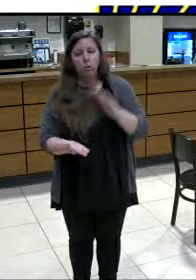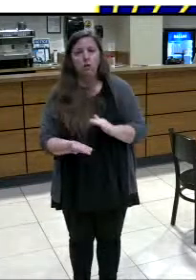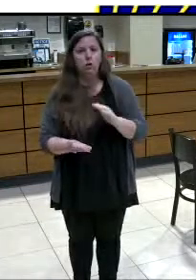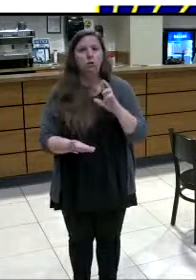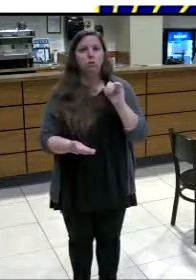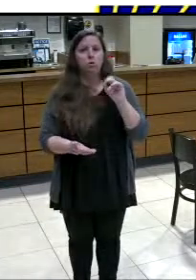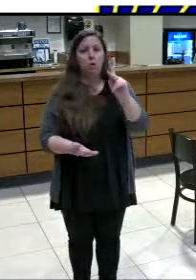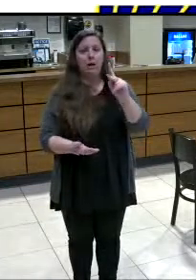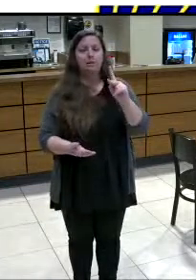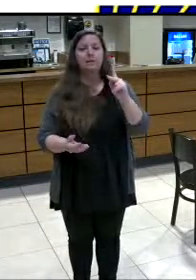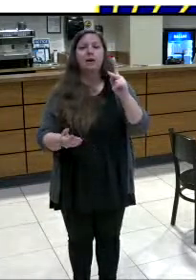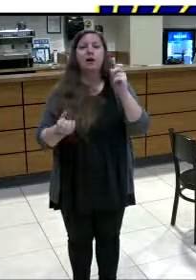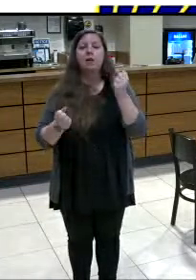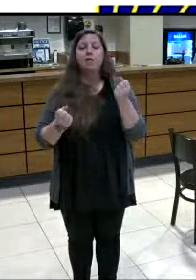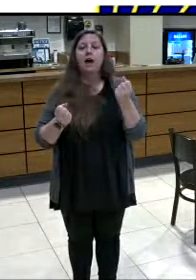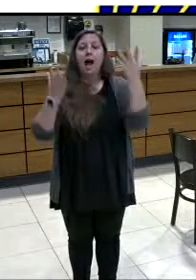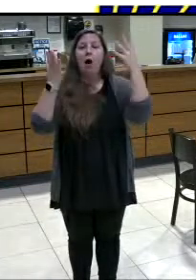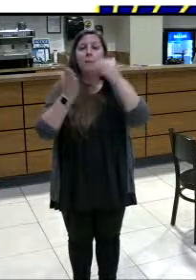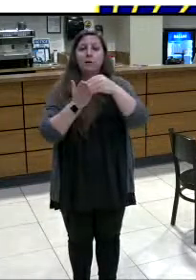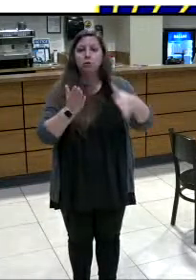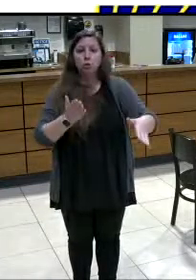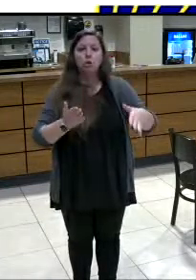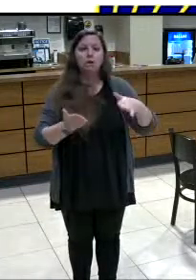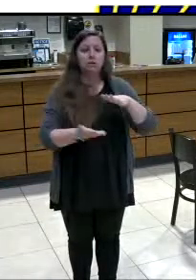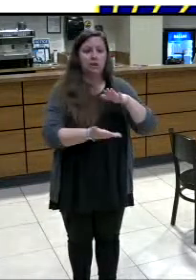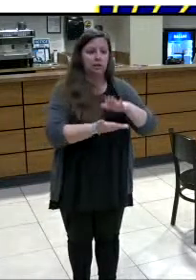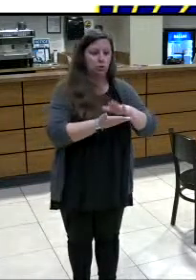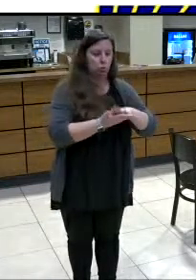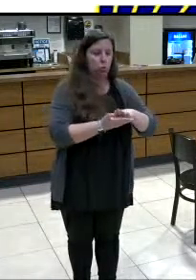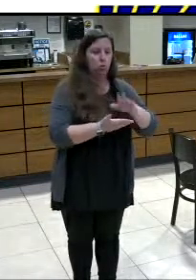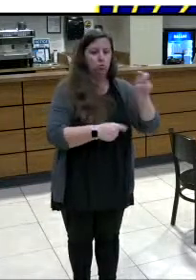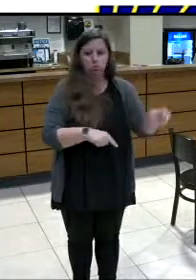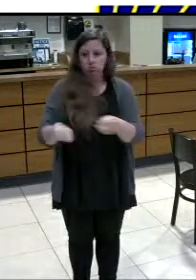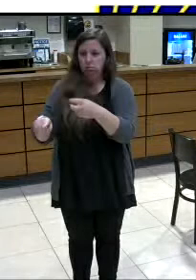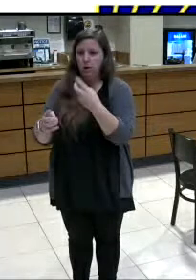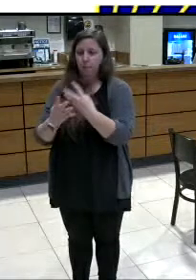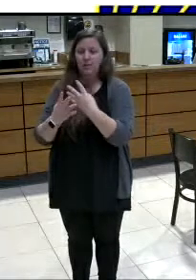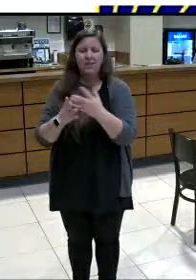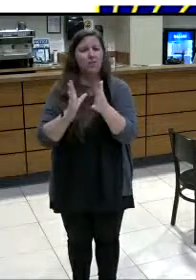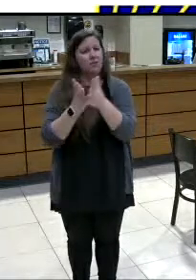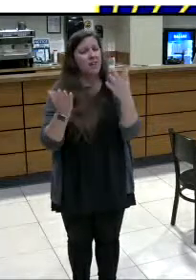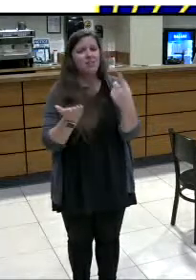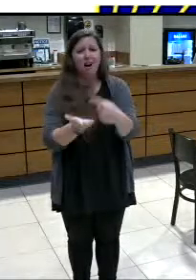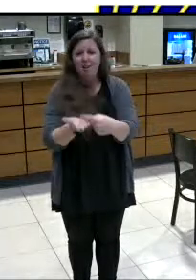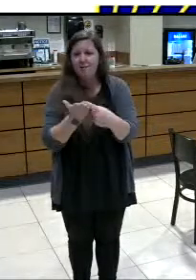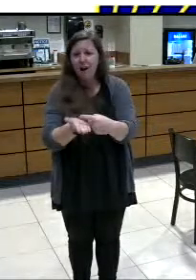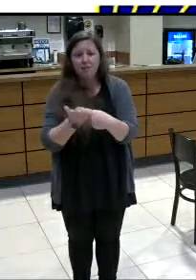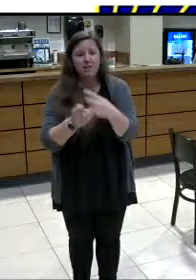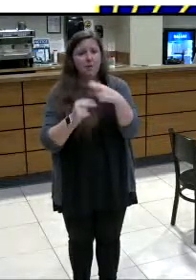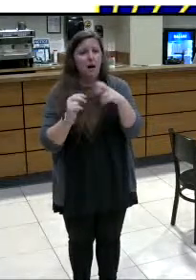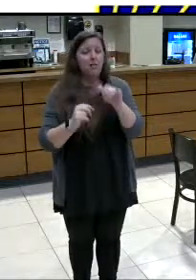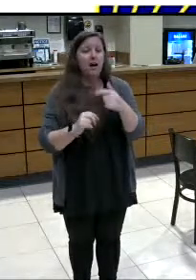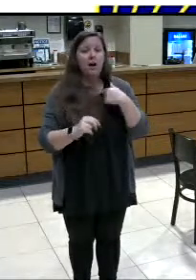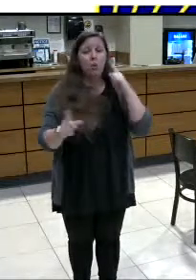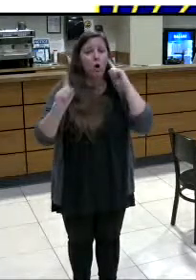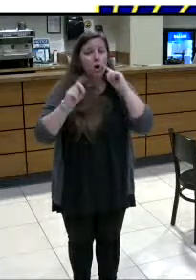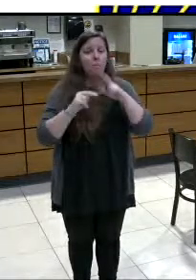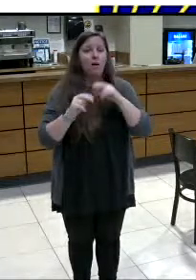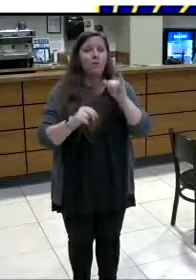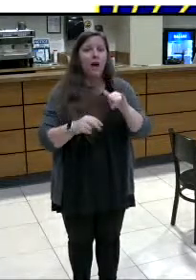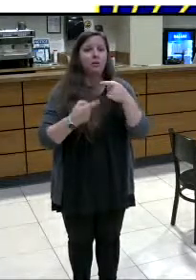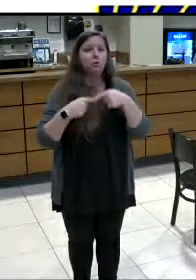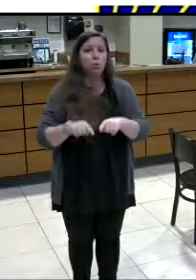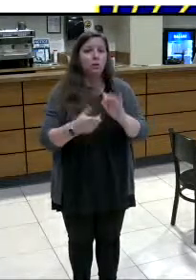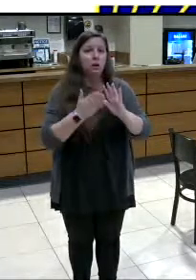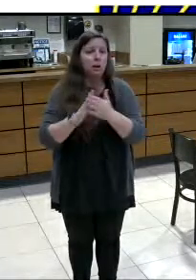prison pipeline. There's a lot of conversation around that. We heard a lot about it in a community meeting that I attended with Ms. Davis and some other